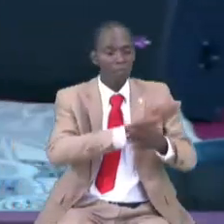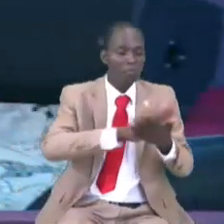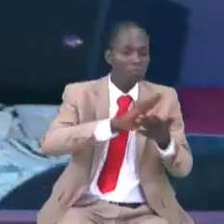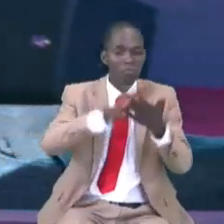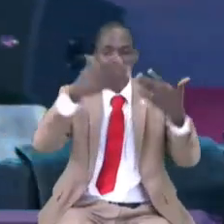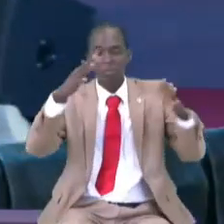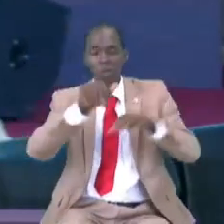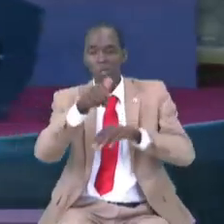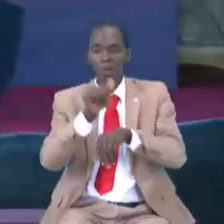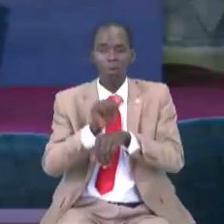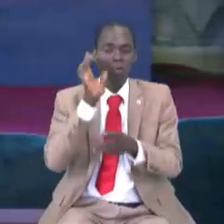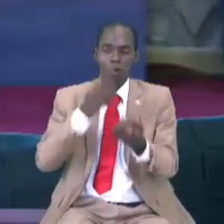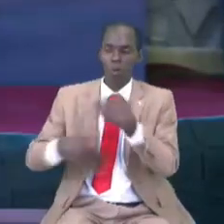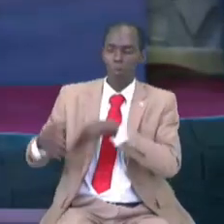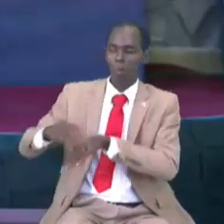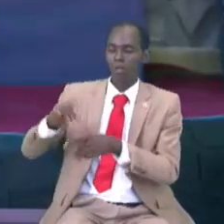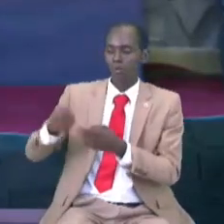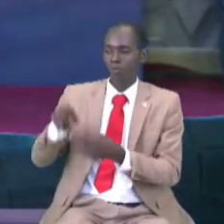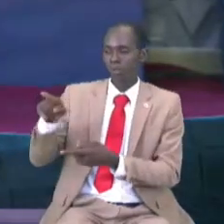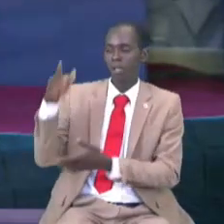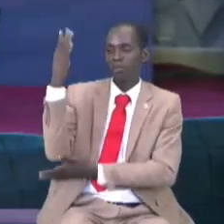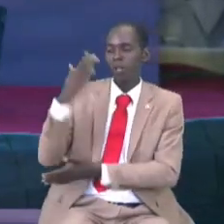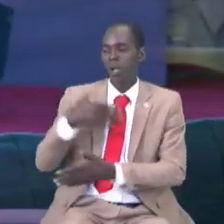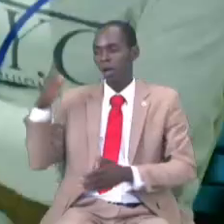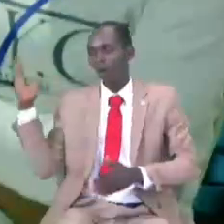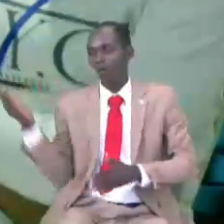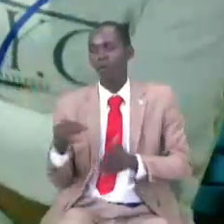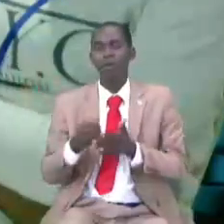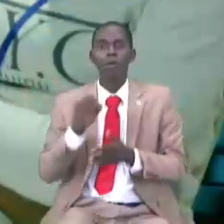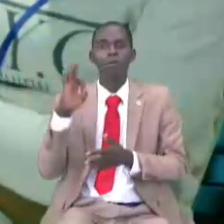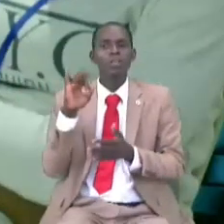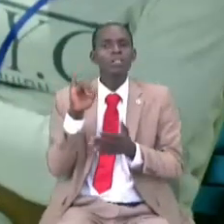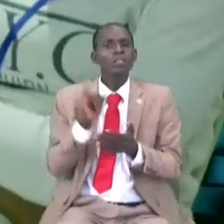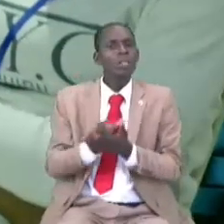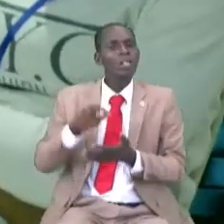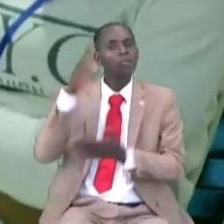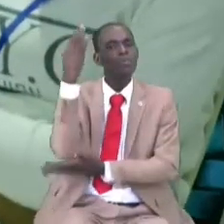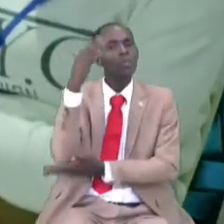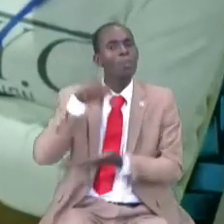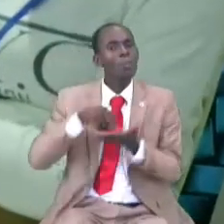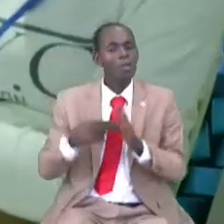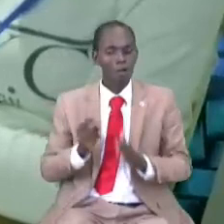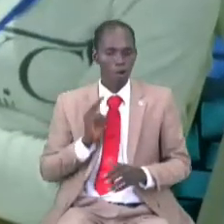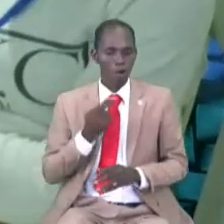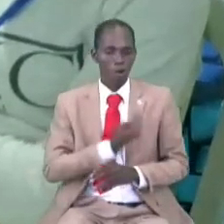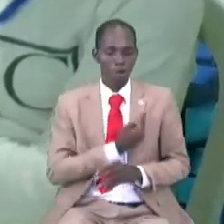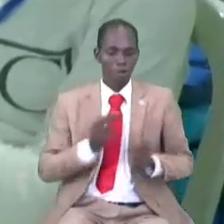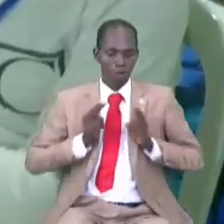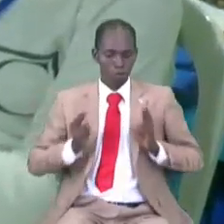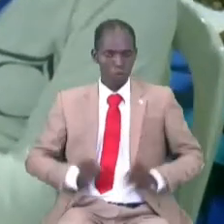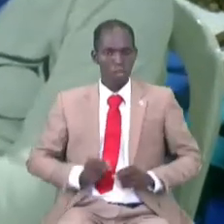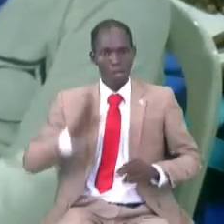about us. It's talking about man. It's talking about woman. It's talking about, it was talking about Israel. O generation